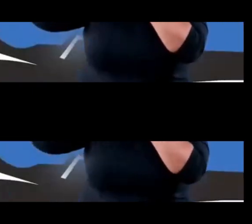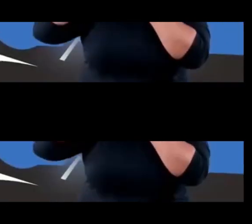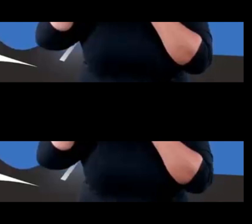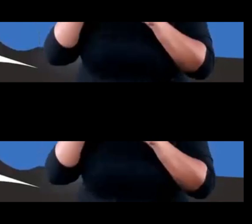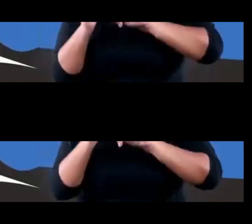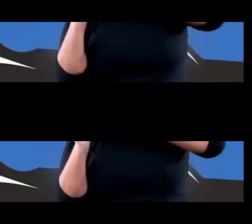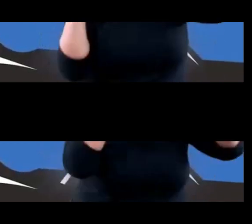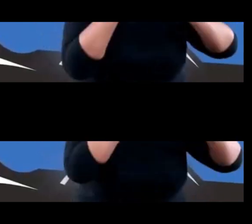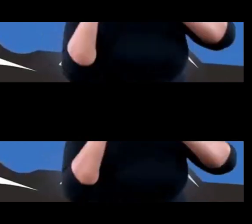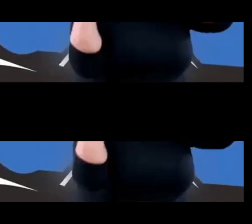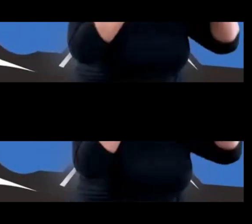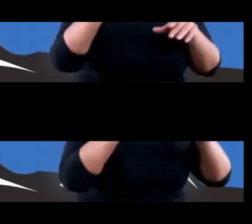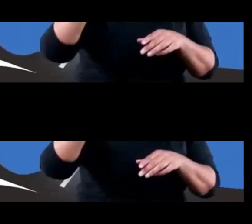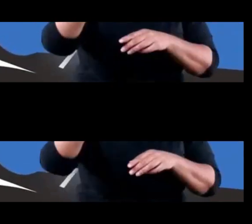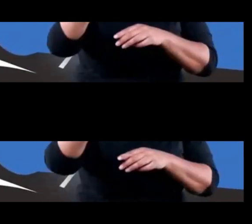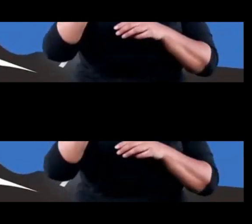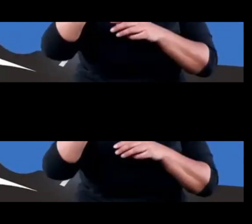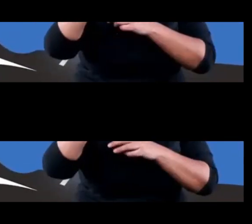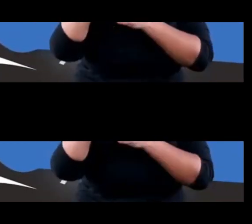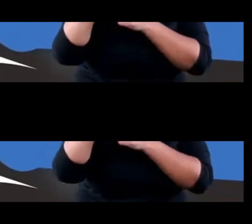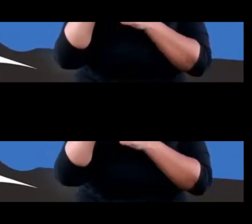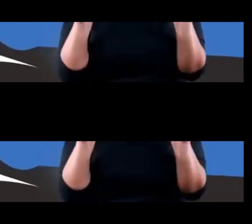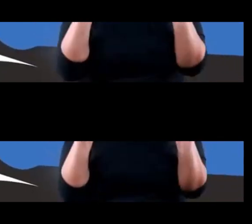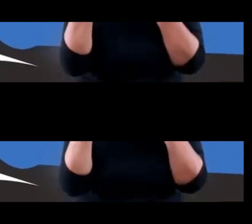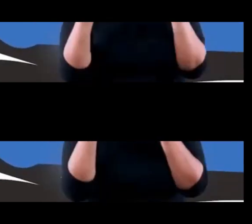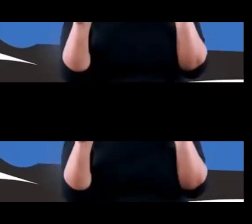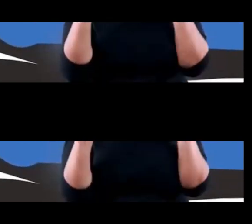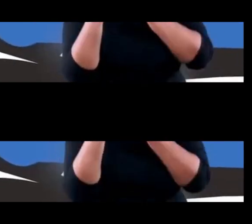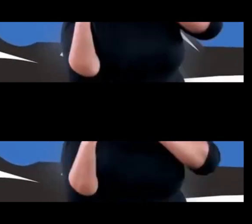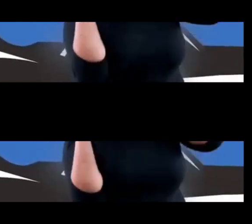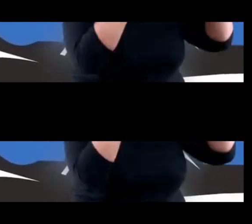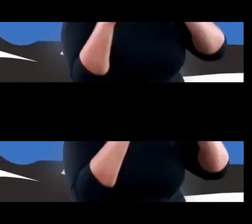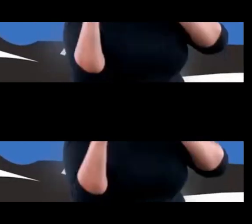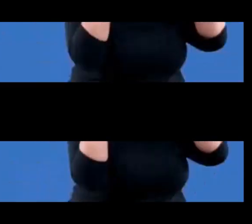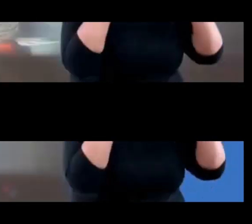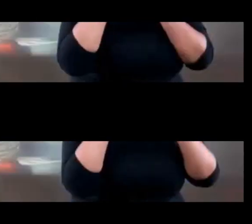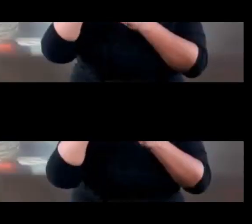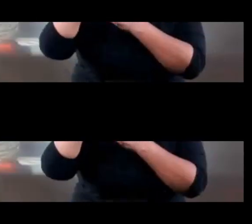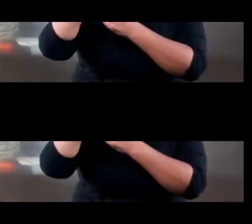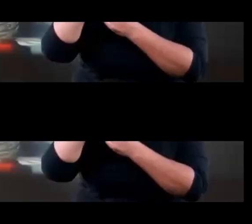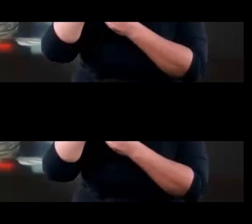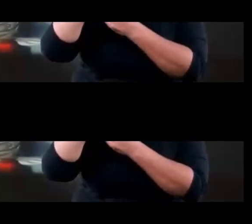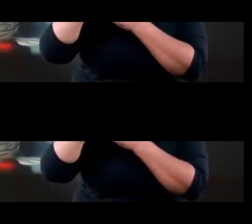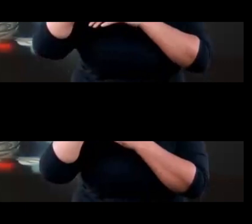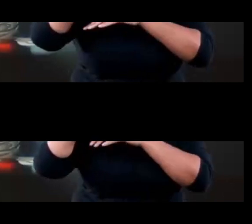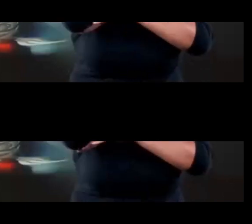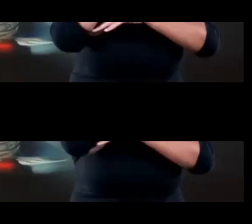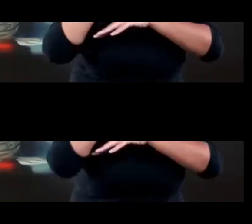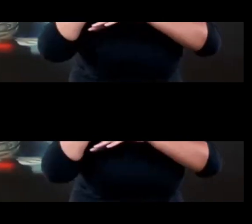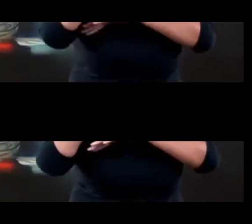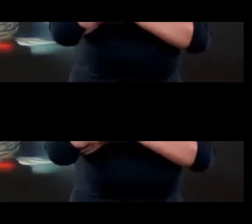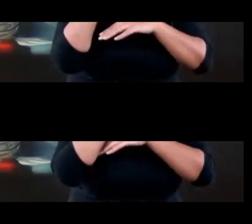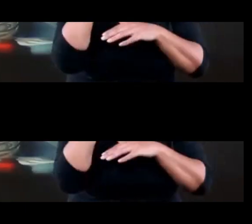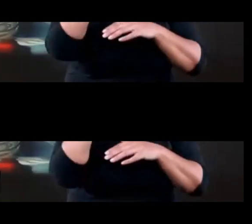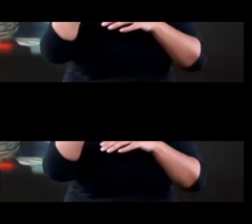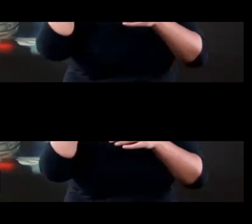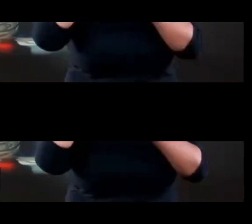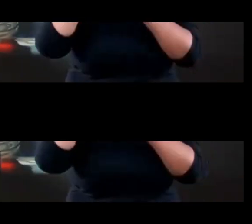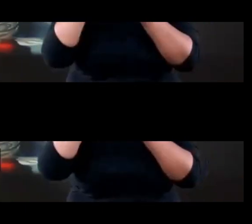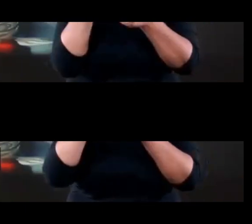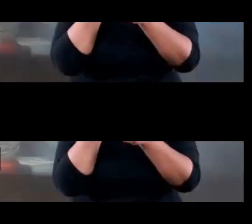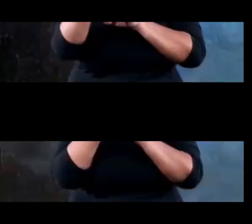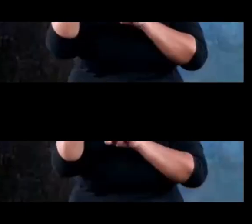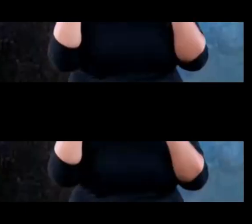threw 340 chests of tea into the Boston harbor. The tea was ruined and could not be